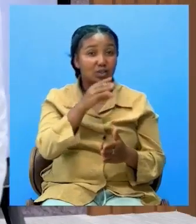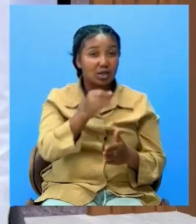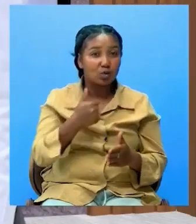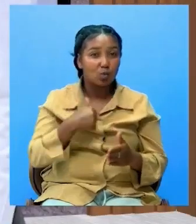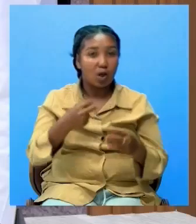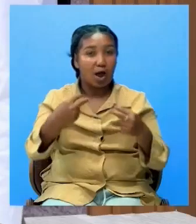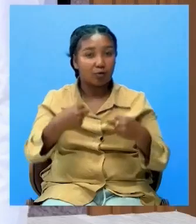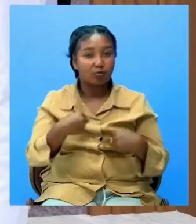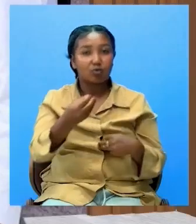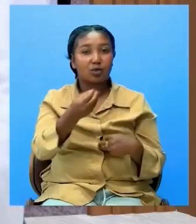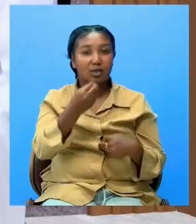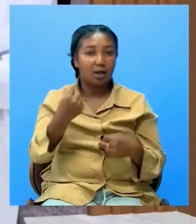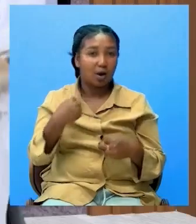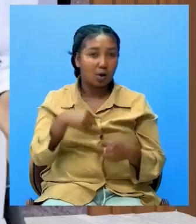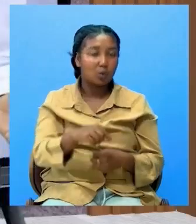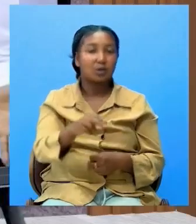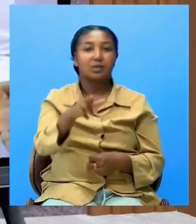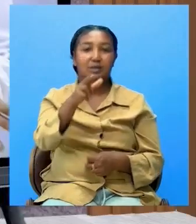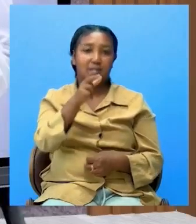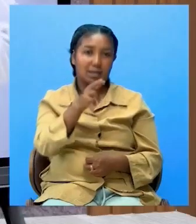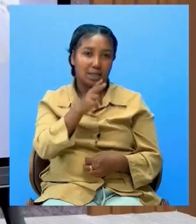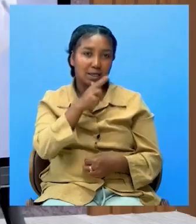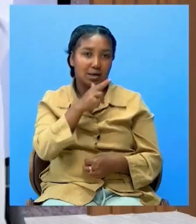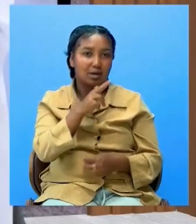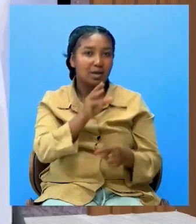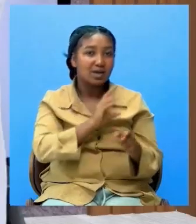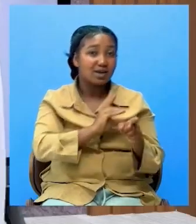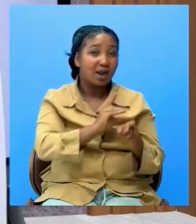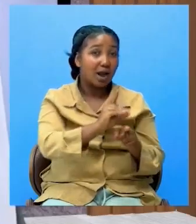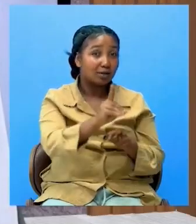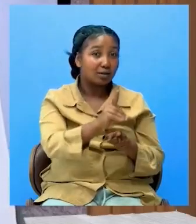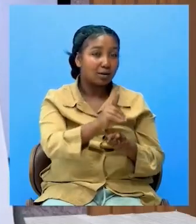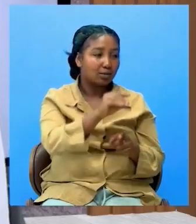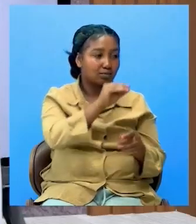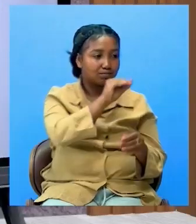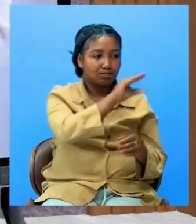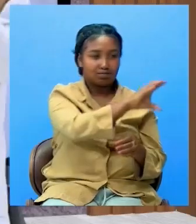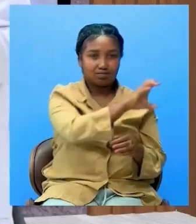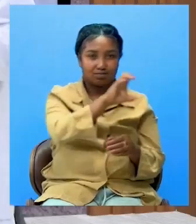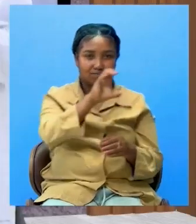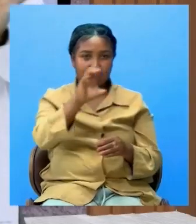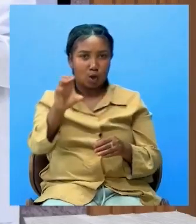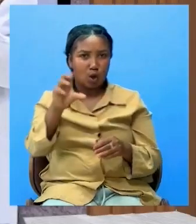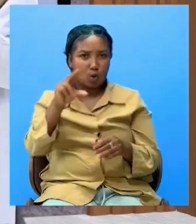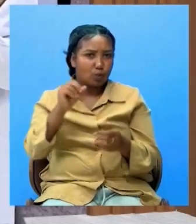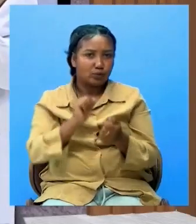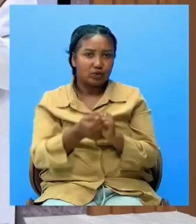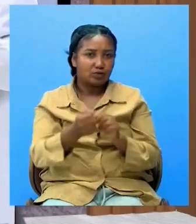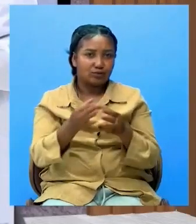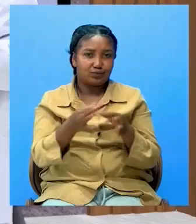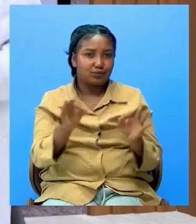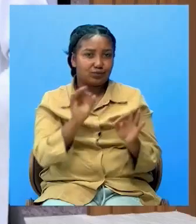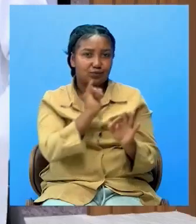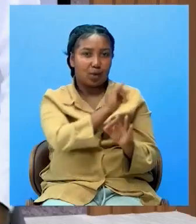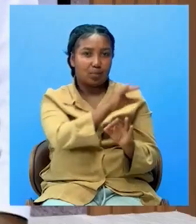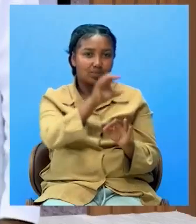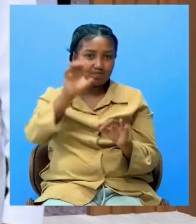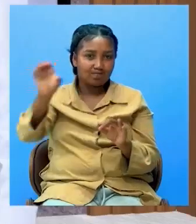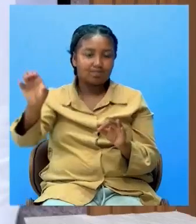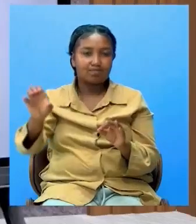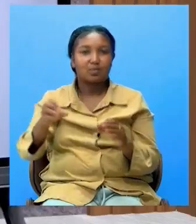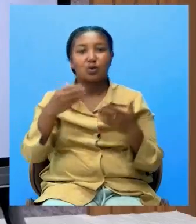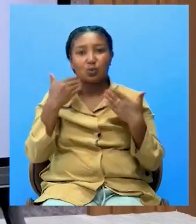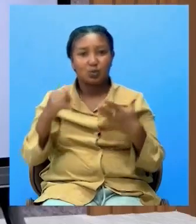we have to eat our dinner. Directly we took them. We didn't change anything. Is that correct?